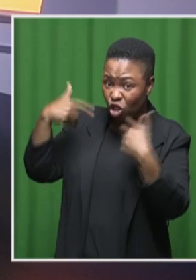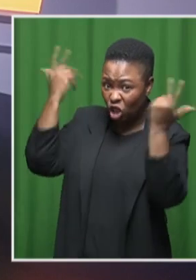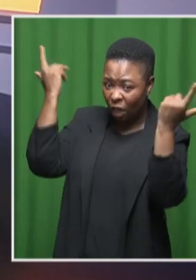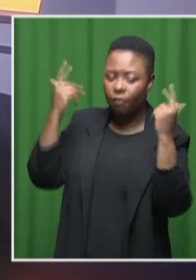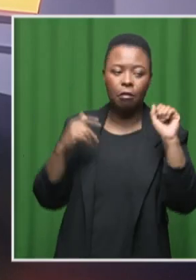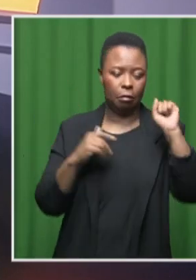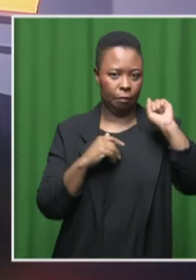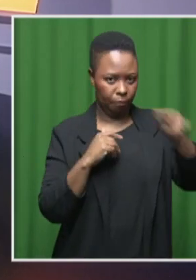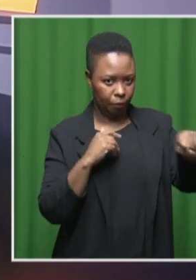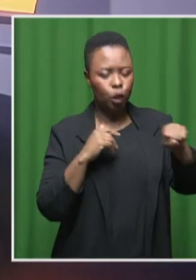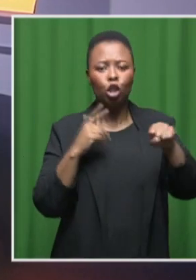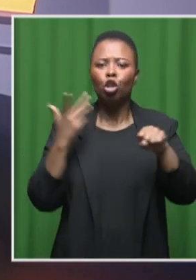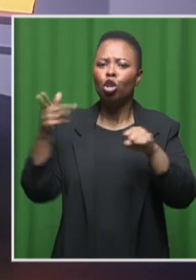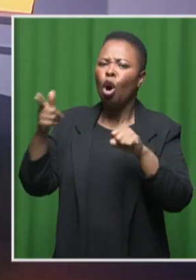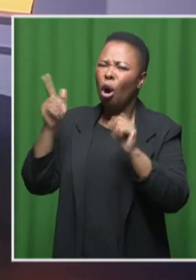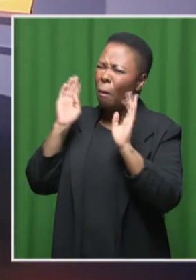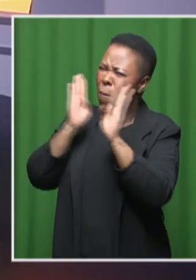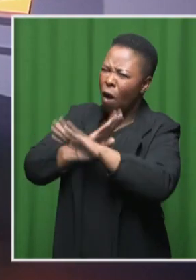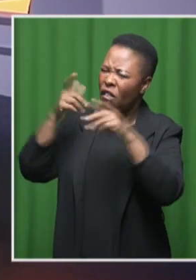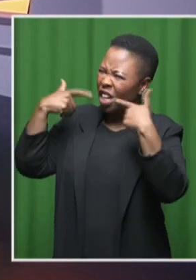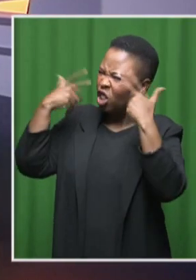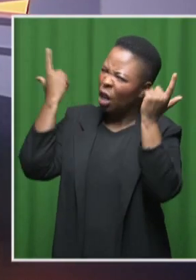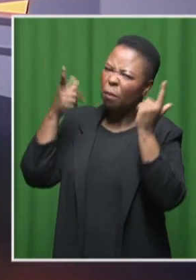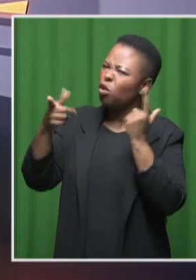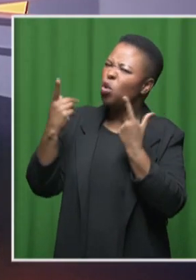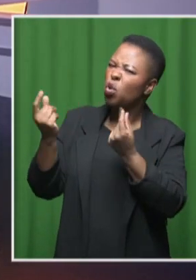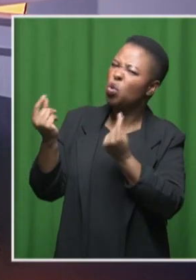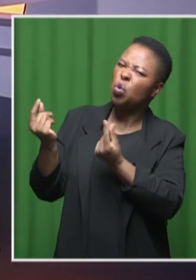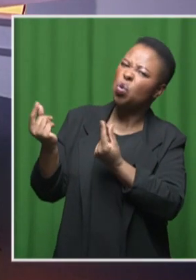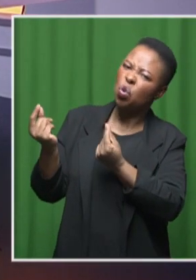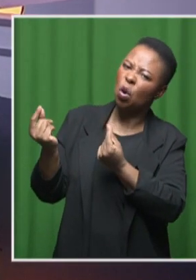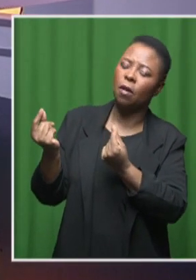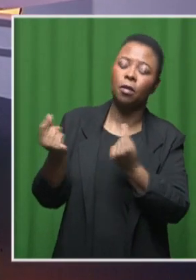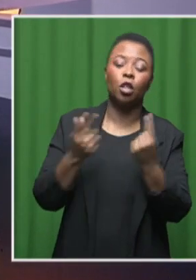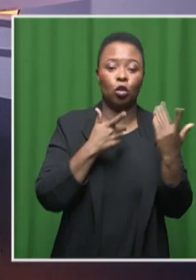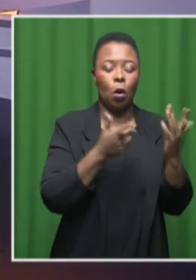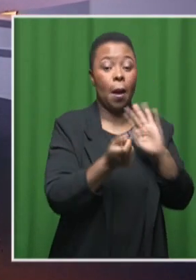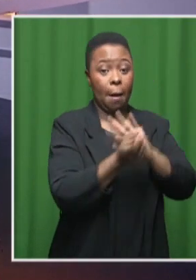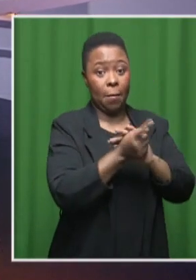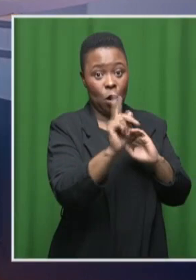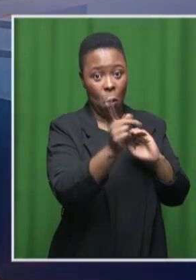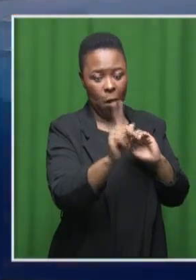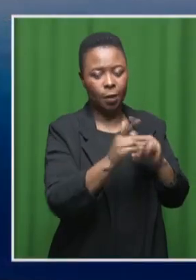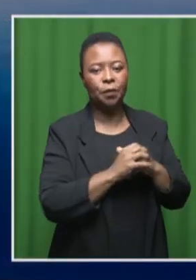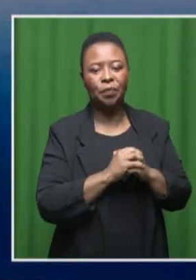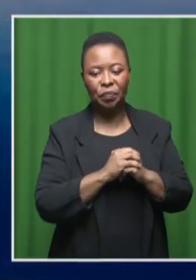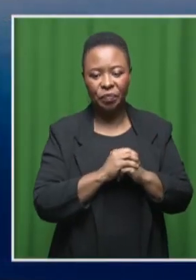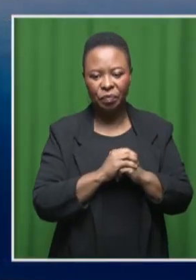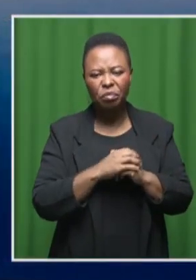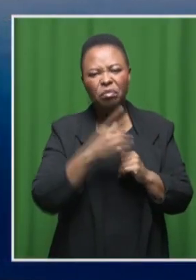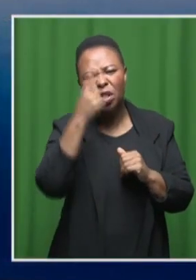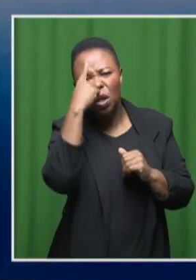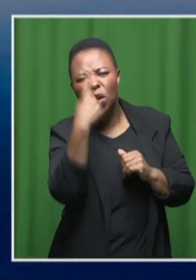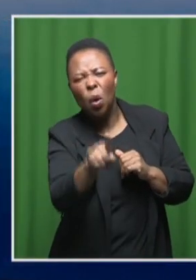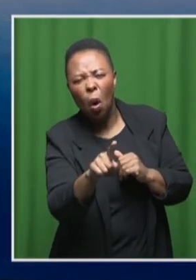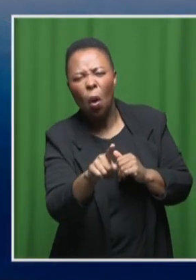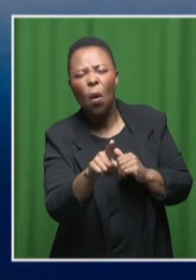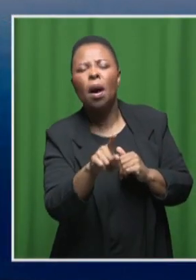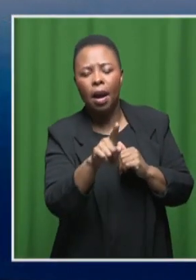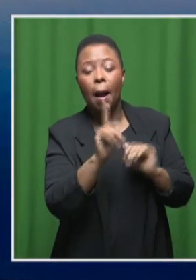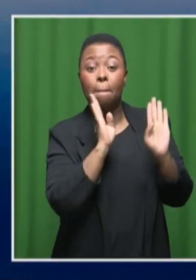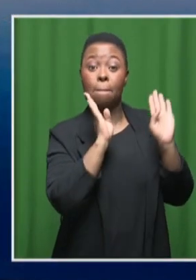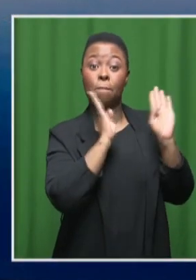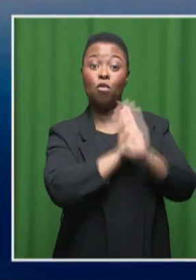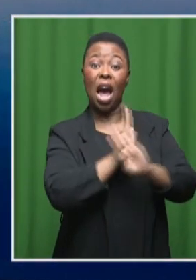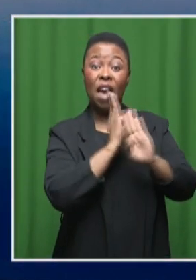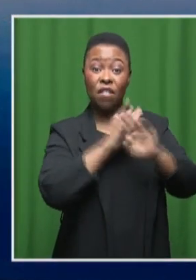know, being a private chef? What is it that you do? So what happens is, You know, it's private chefing